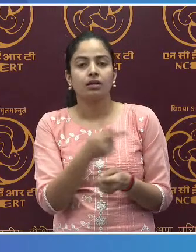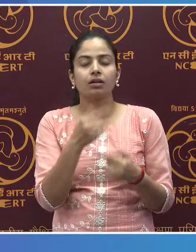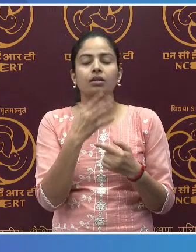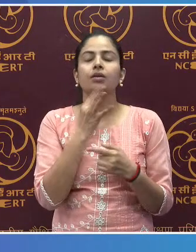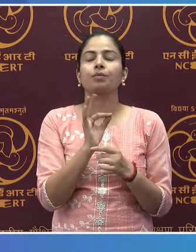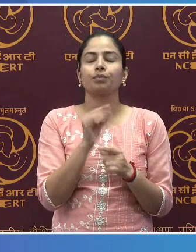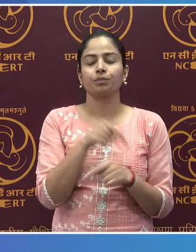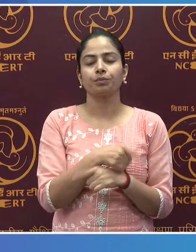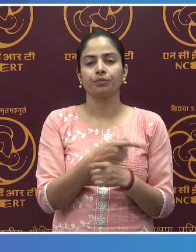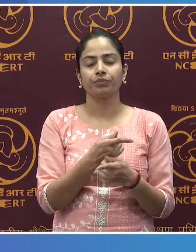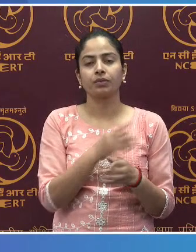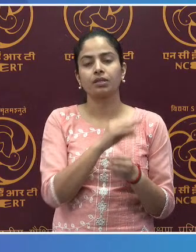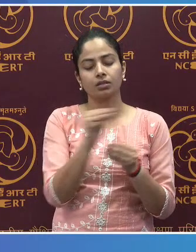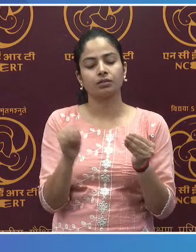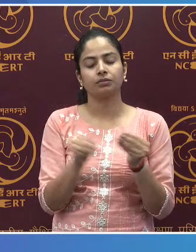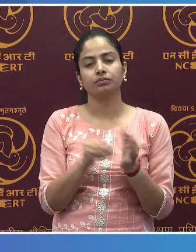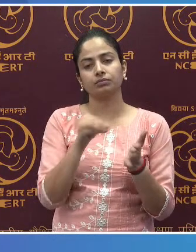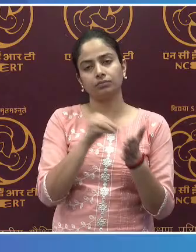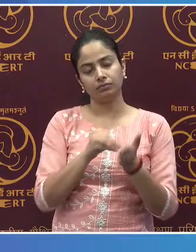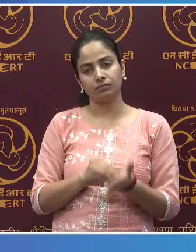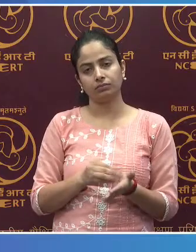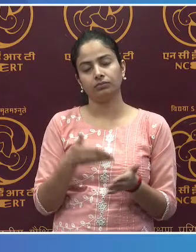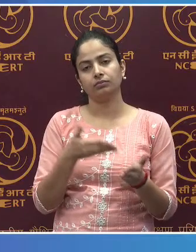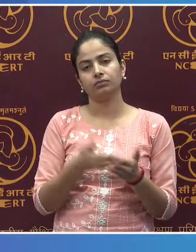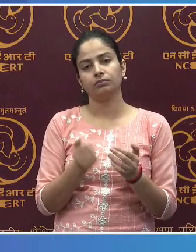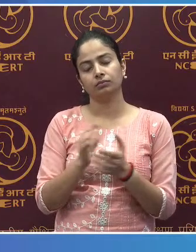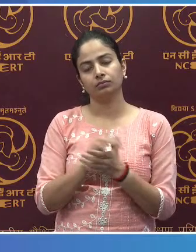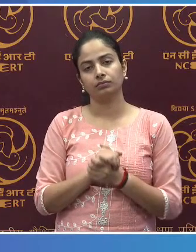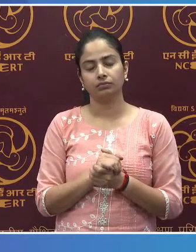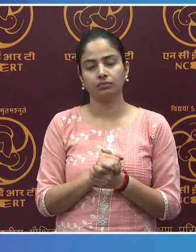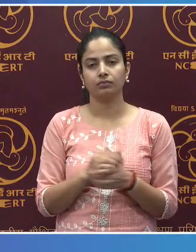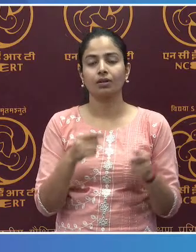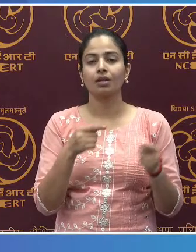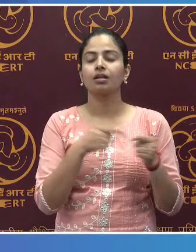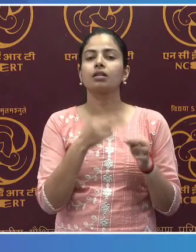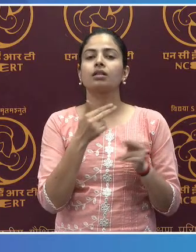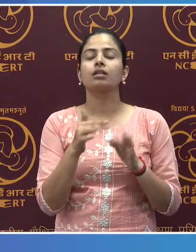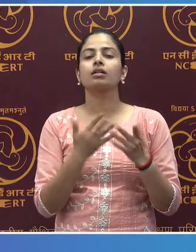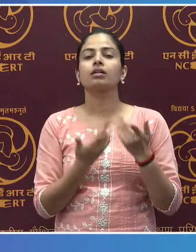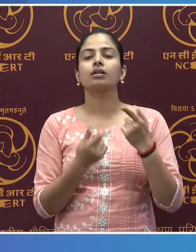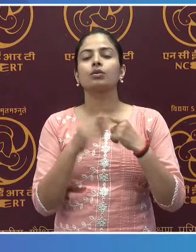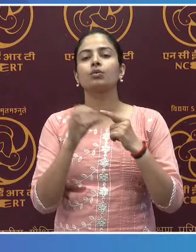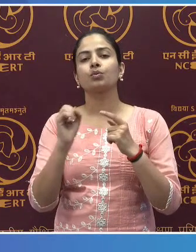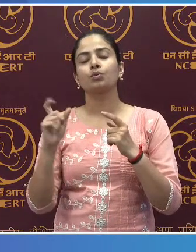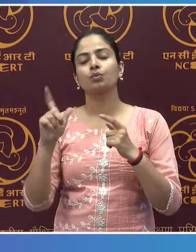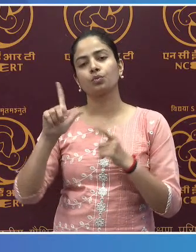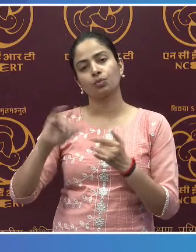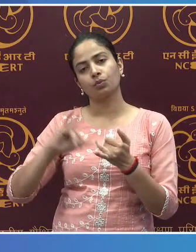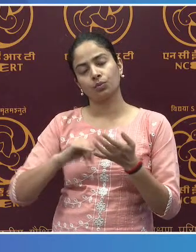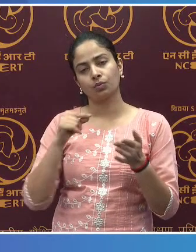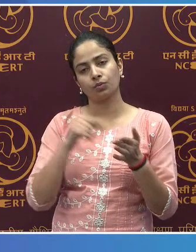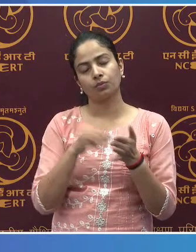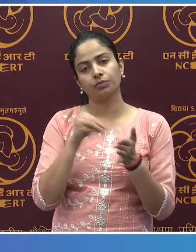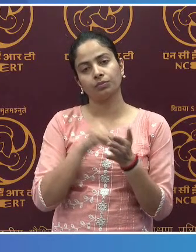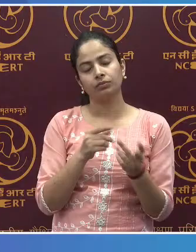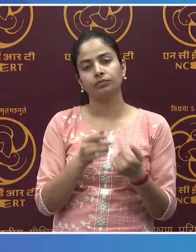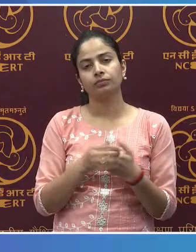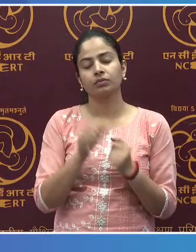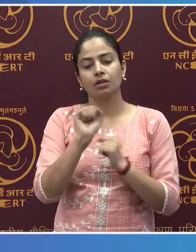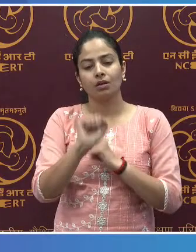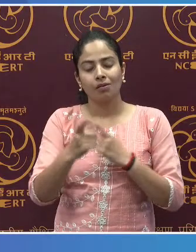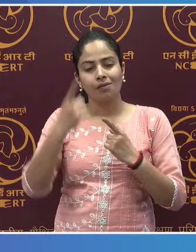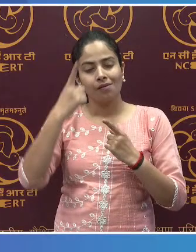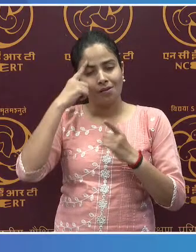to be remembered. So that's why the let's explore, think about it, these are the tools to keep engaged to the learners and to ignite their